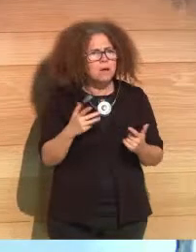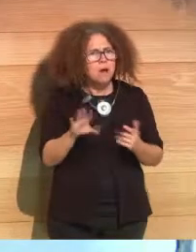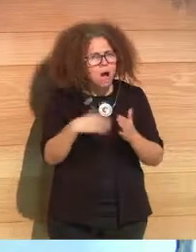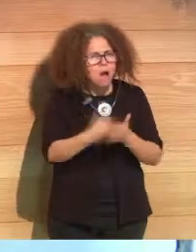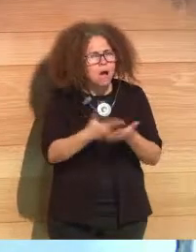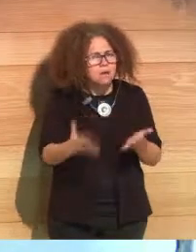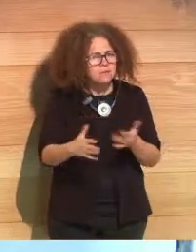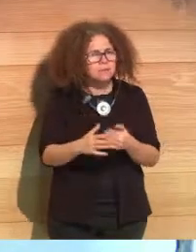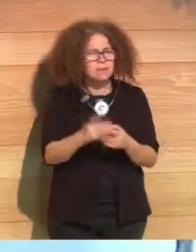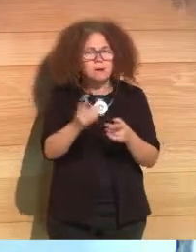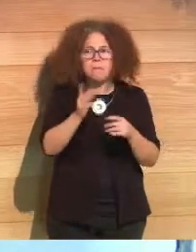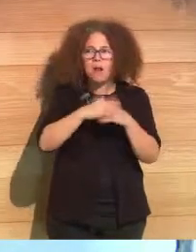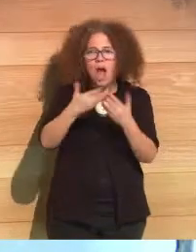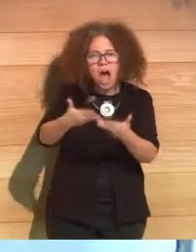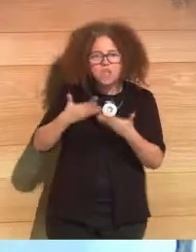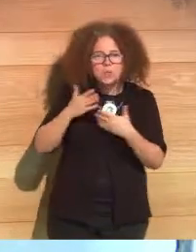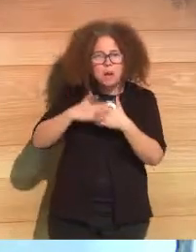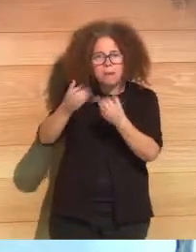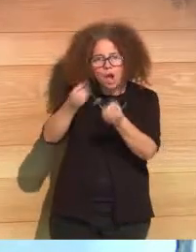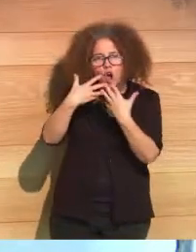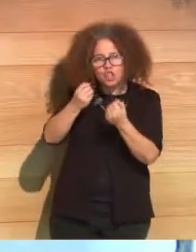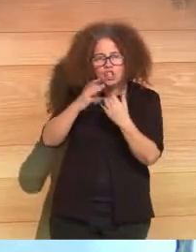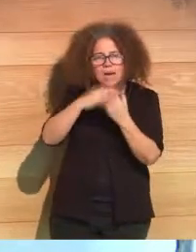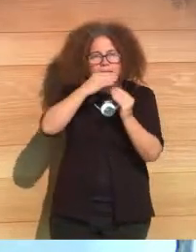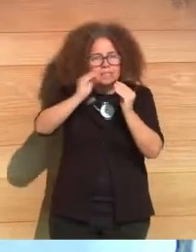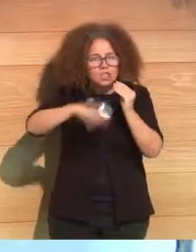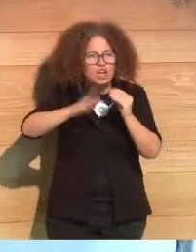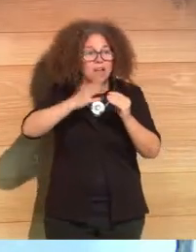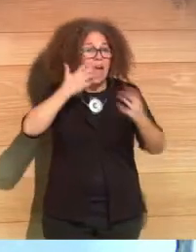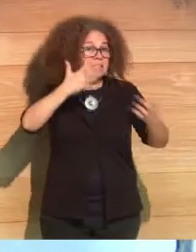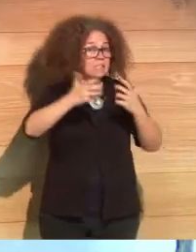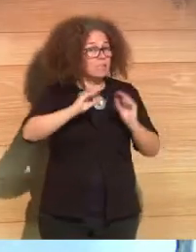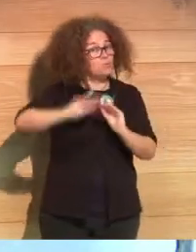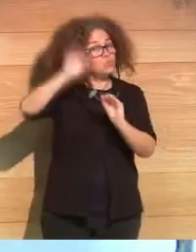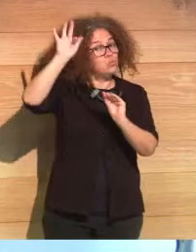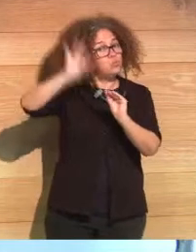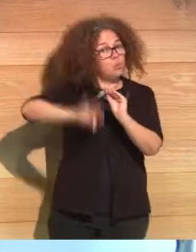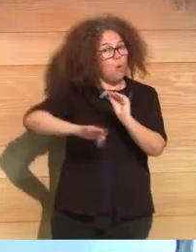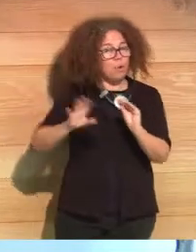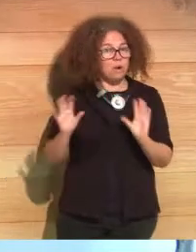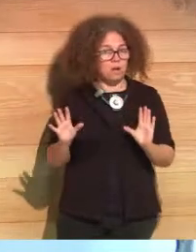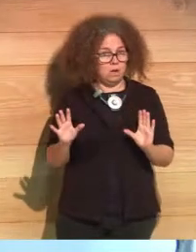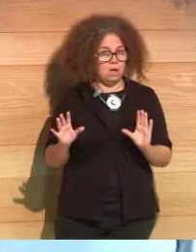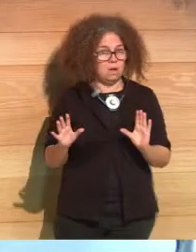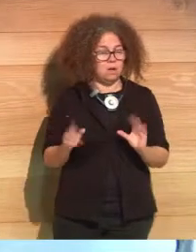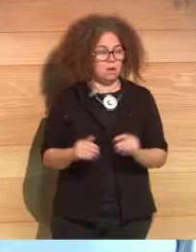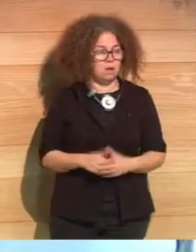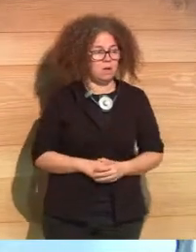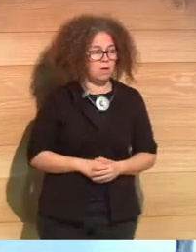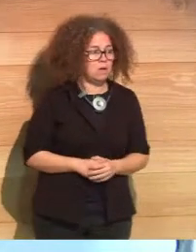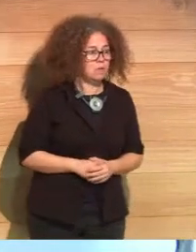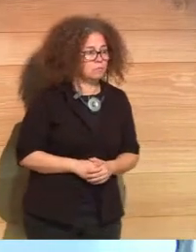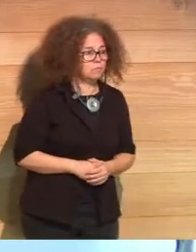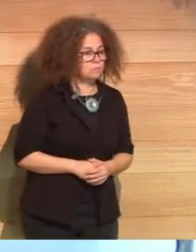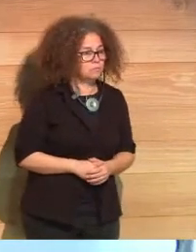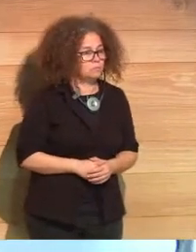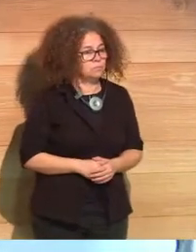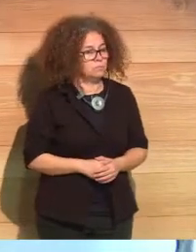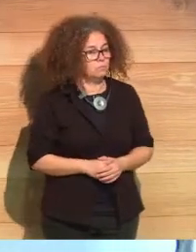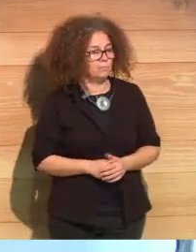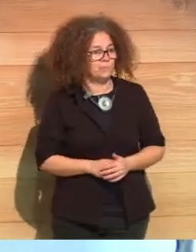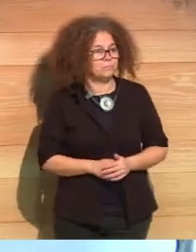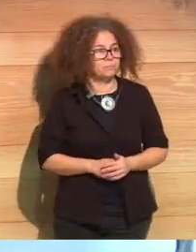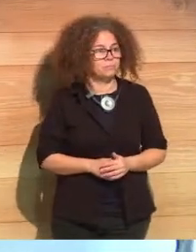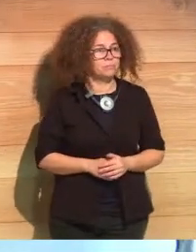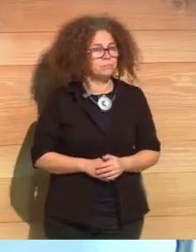relationship. Like when we got access to this technique to hack a specific kind of video projectors that